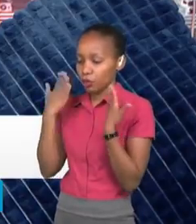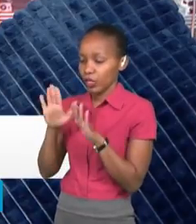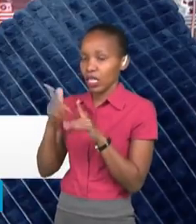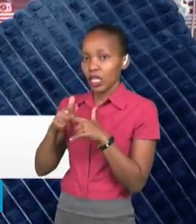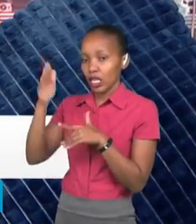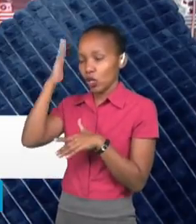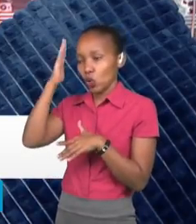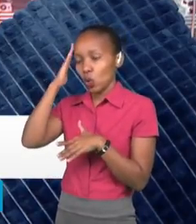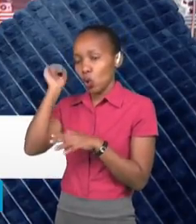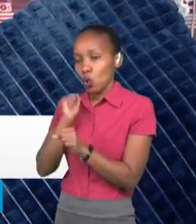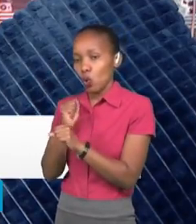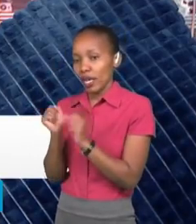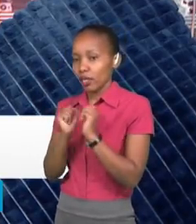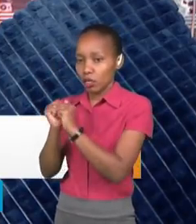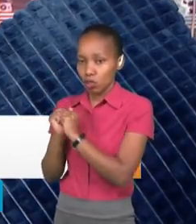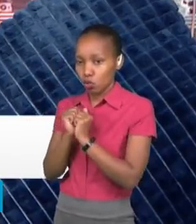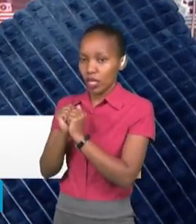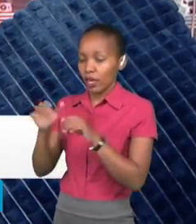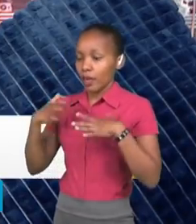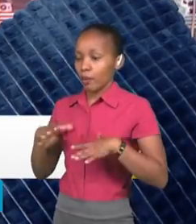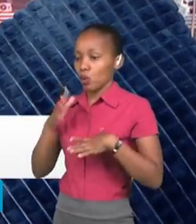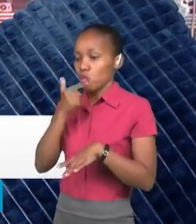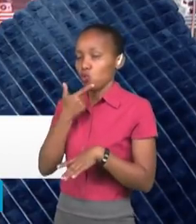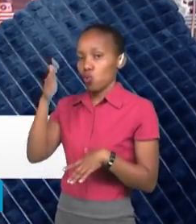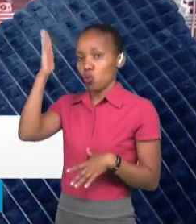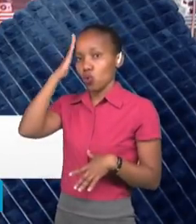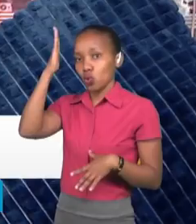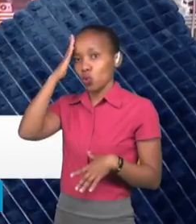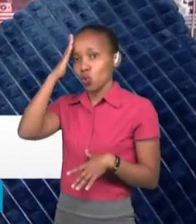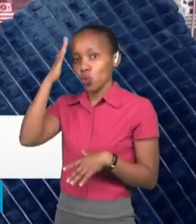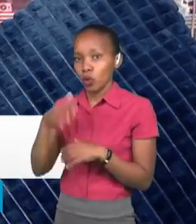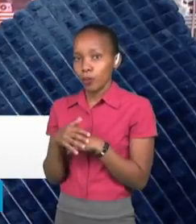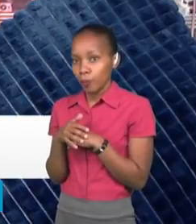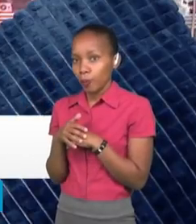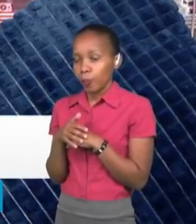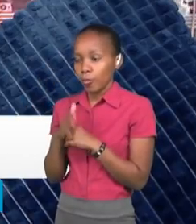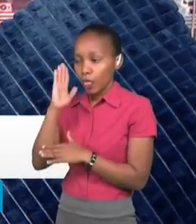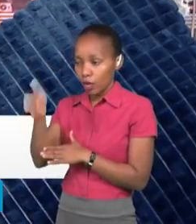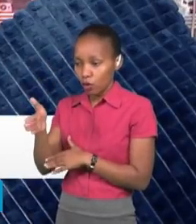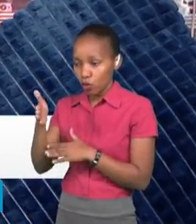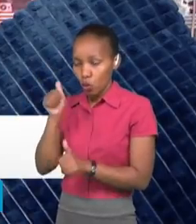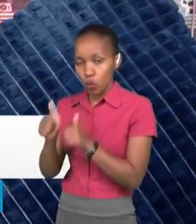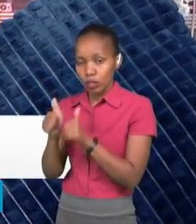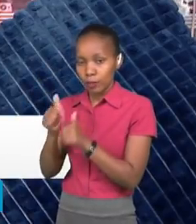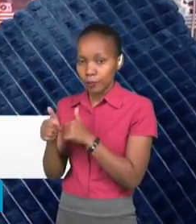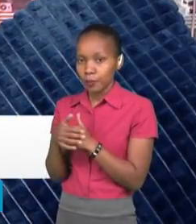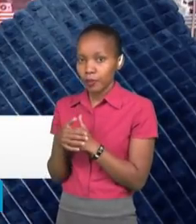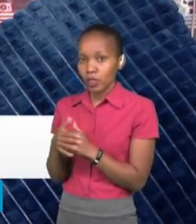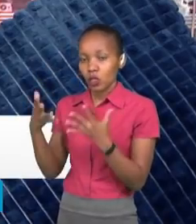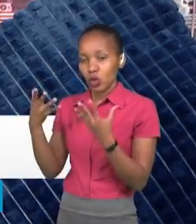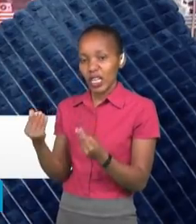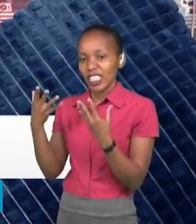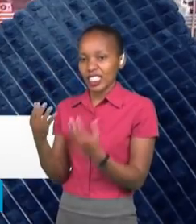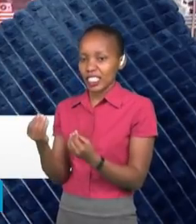he was dealing with people who knew exactly the direction they wanted to go. Mm-hmm. So it was an easy